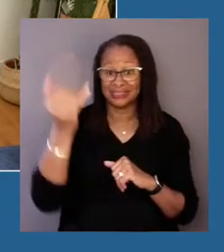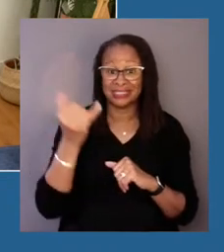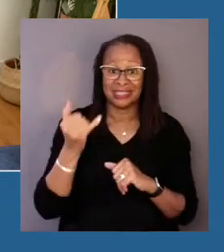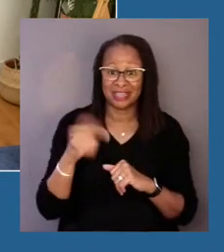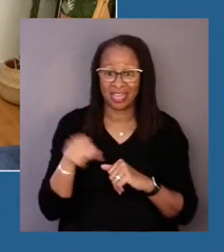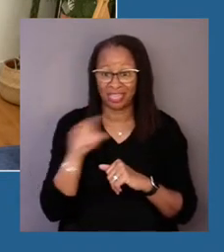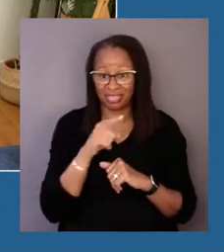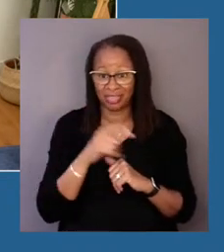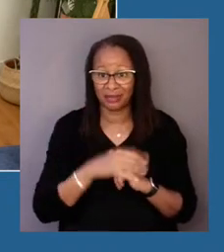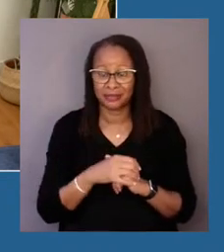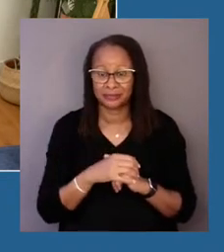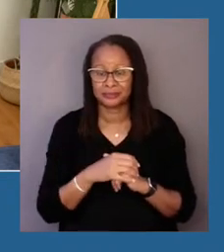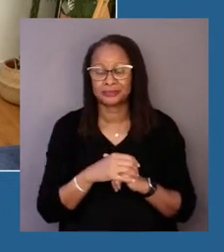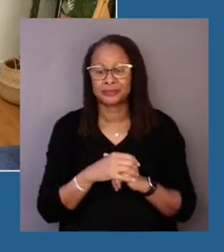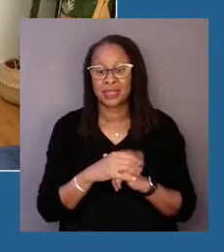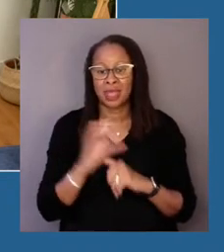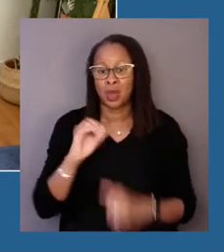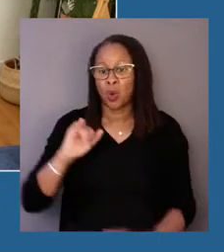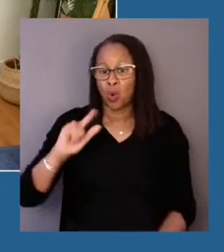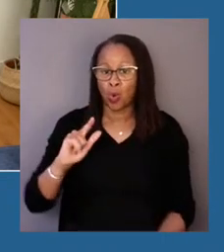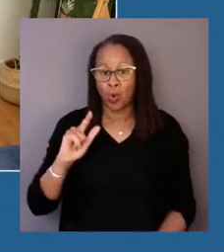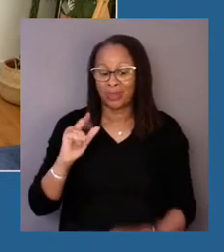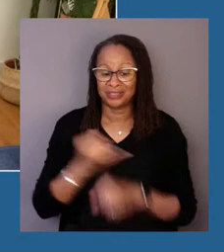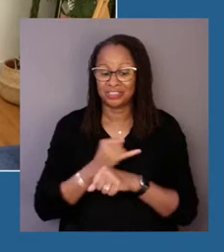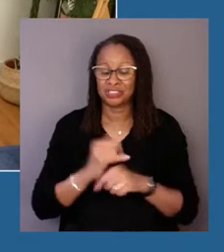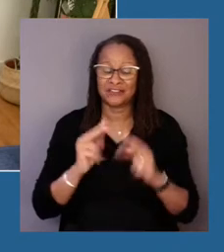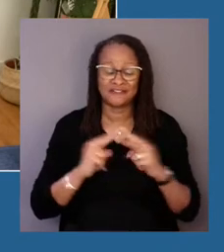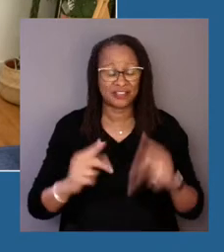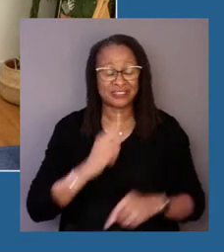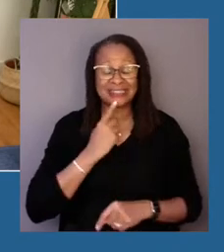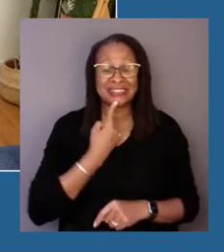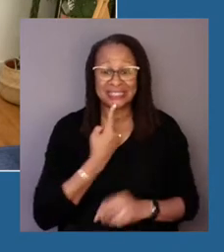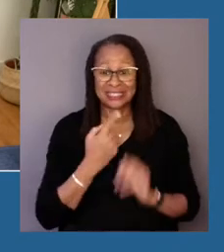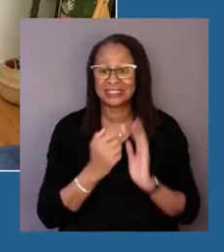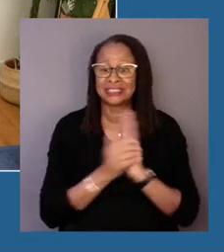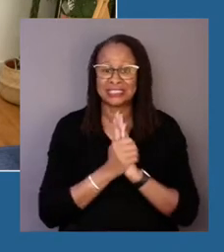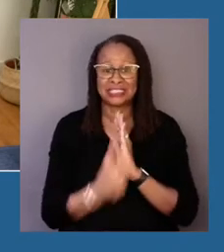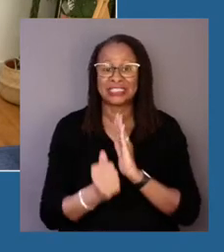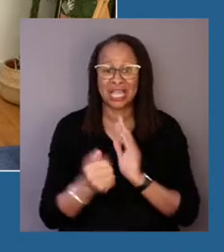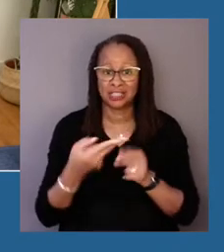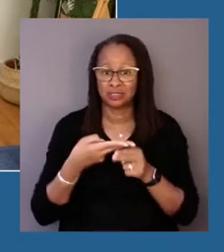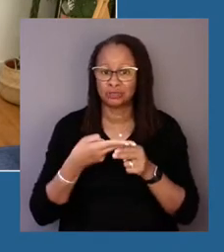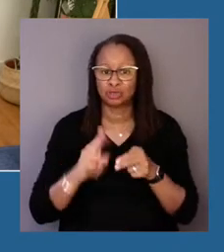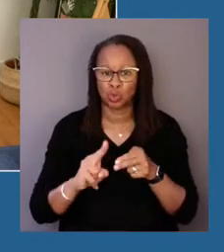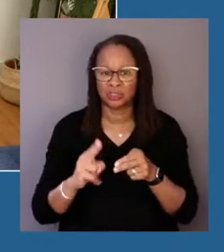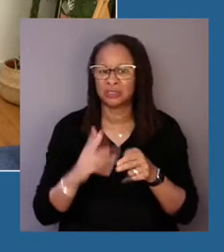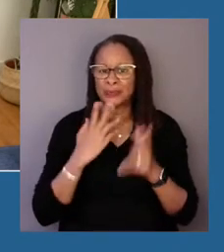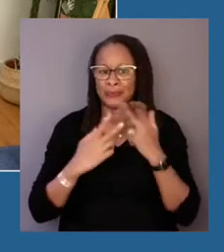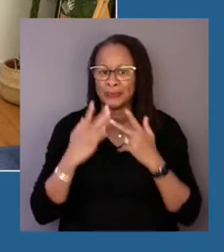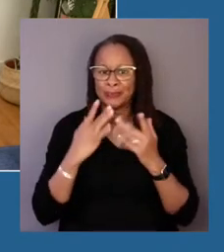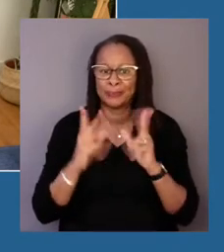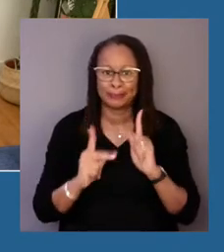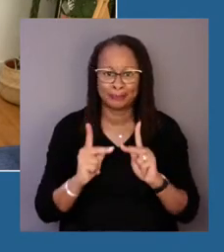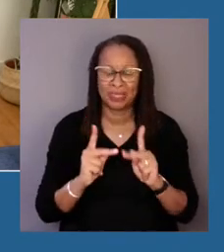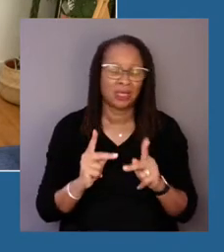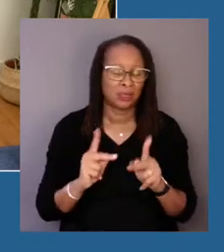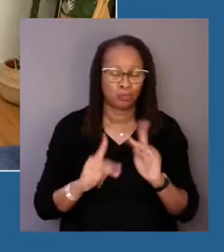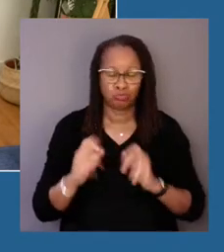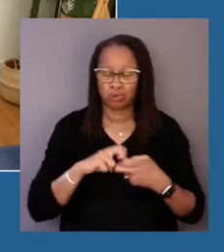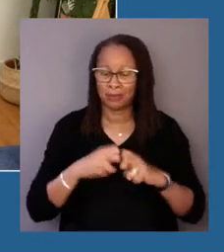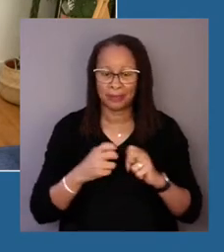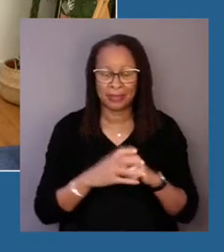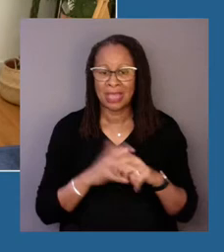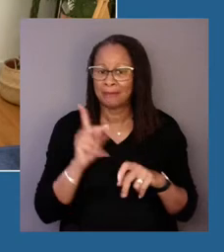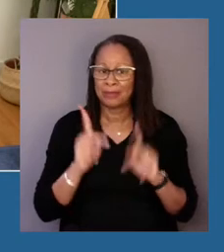know, I mean, the oil industry has a very serious talent shortage problem, and like people are not, you know, coming out of